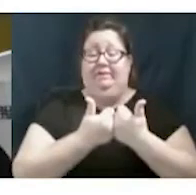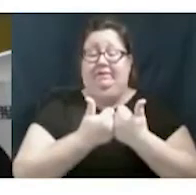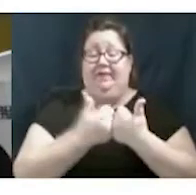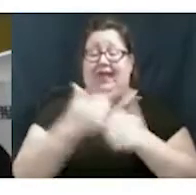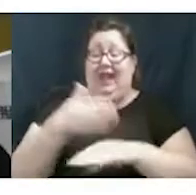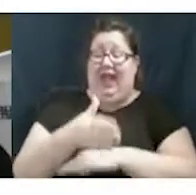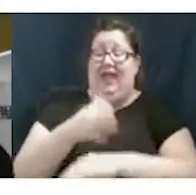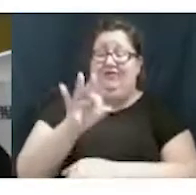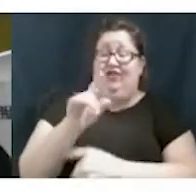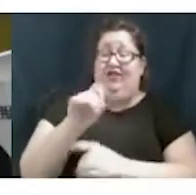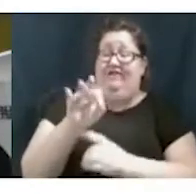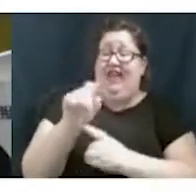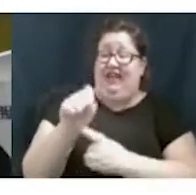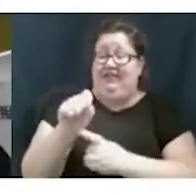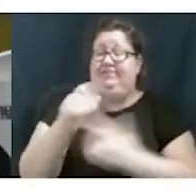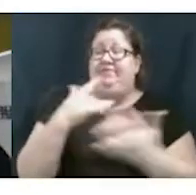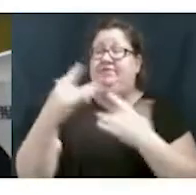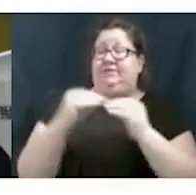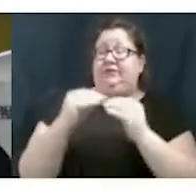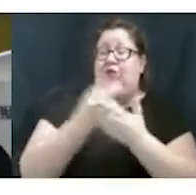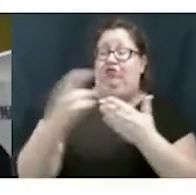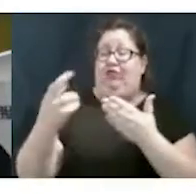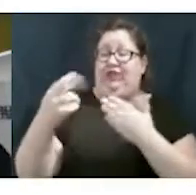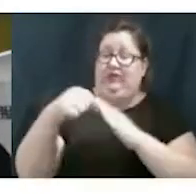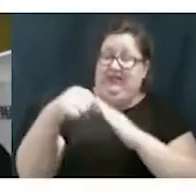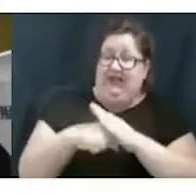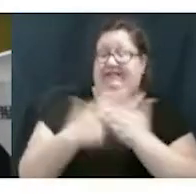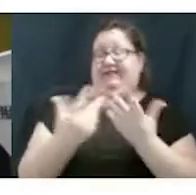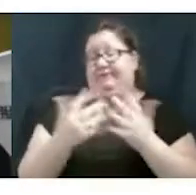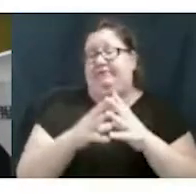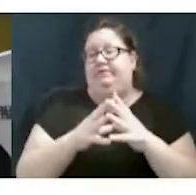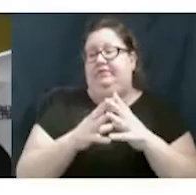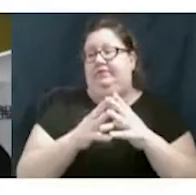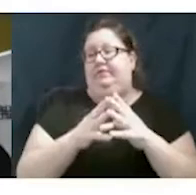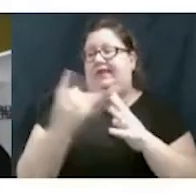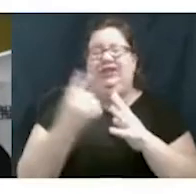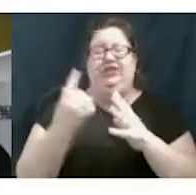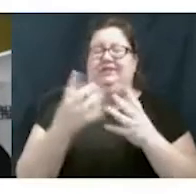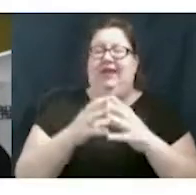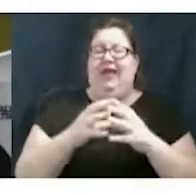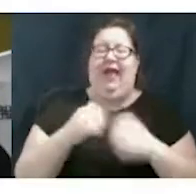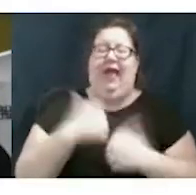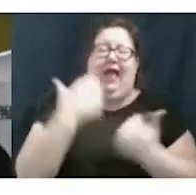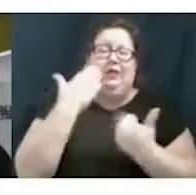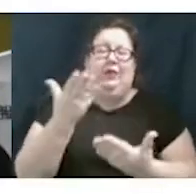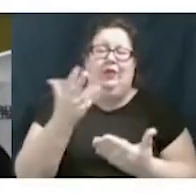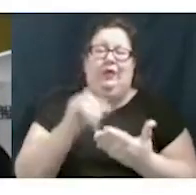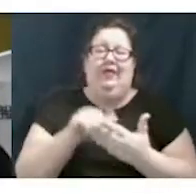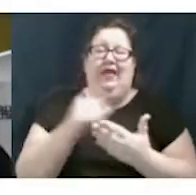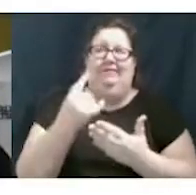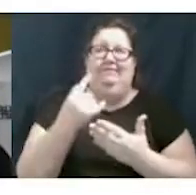is likely to be more resource intensive. So it's just, I don't know that's going to be one of